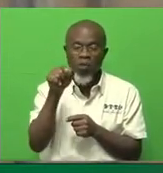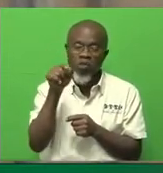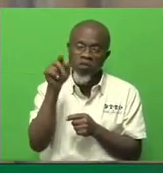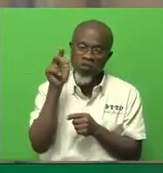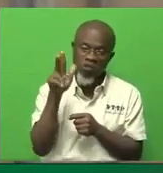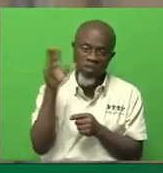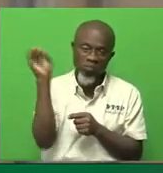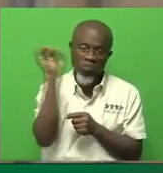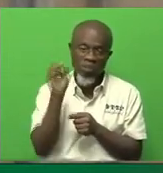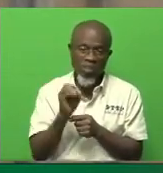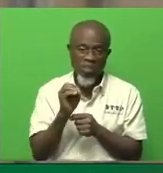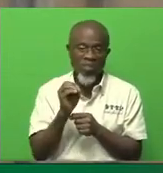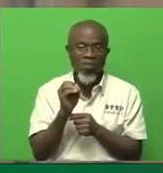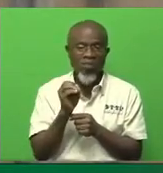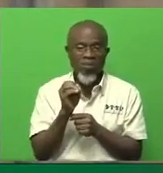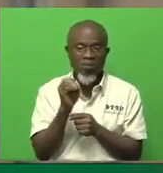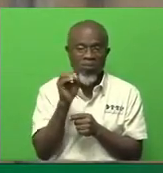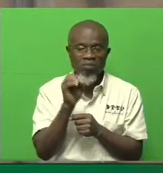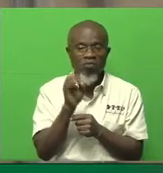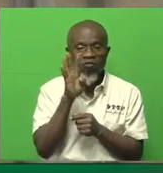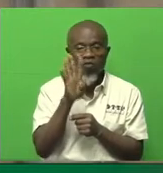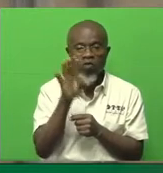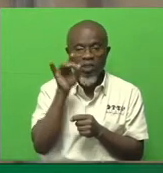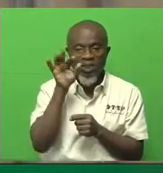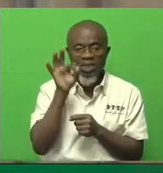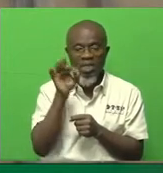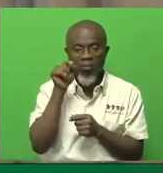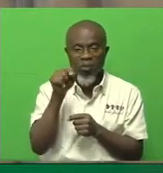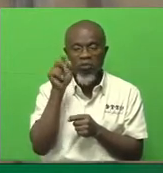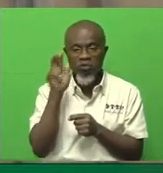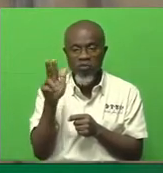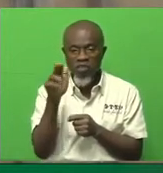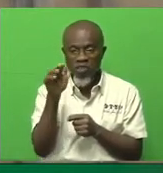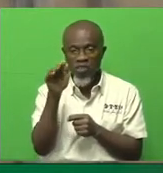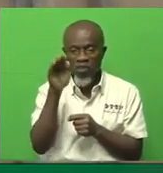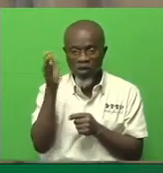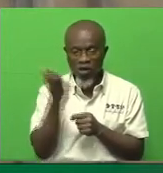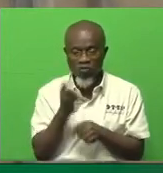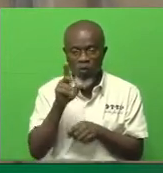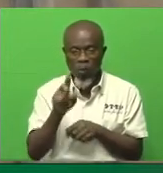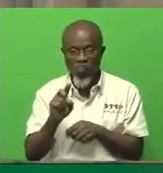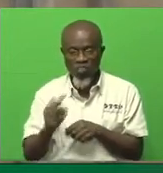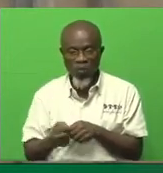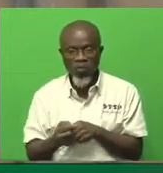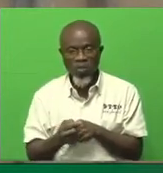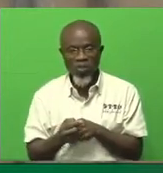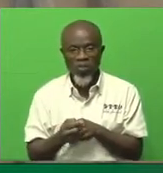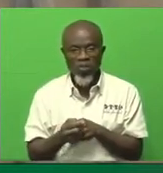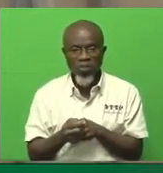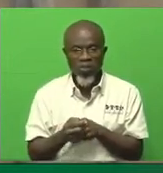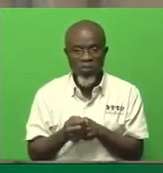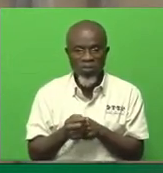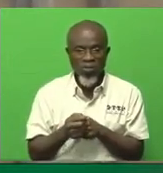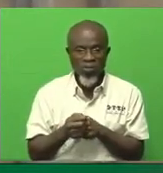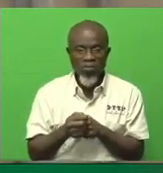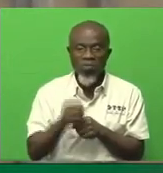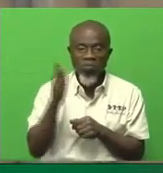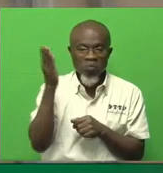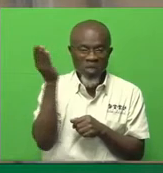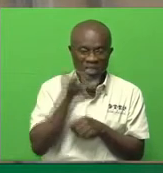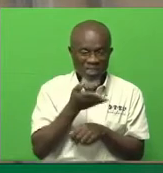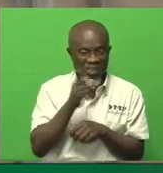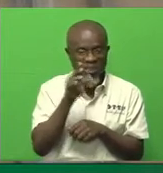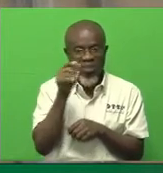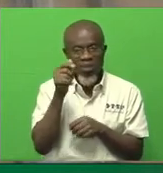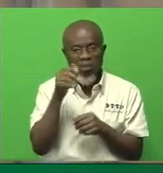per hundred thousand live births you know what we brought it down to in 2018 18.1 slash it by more than